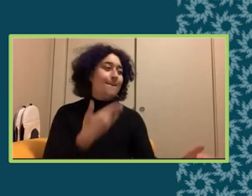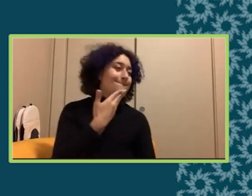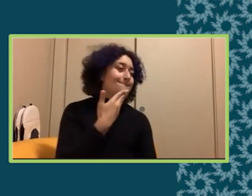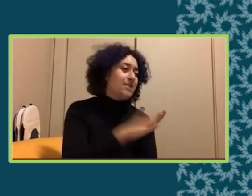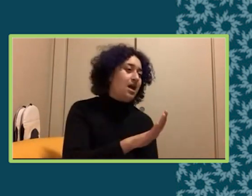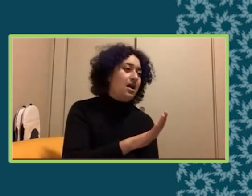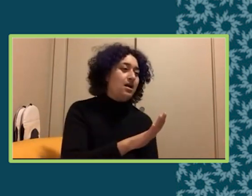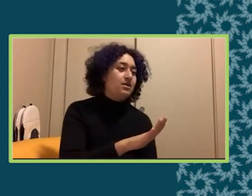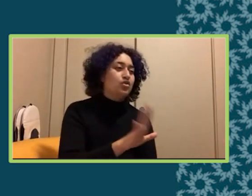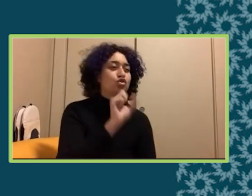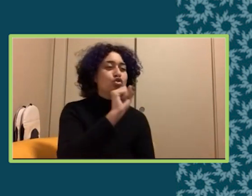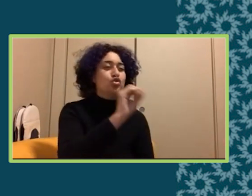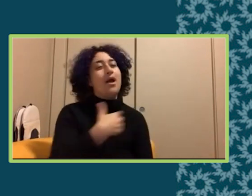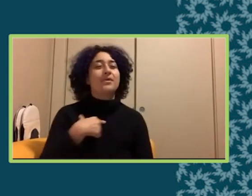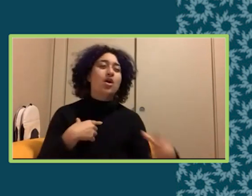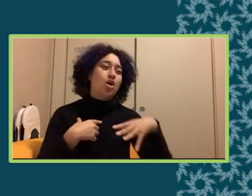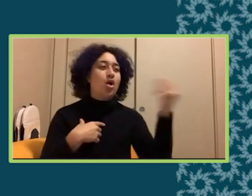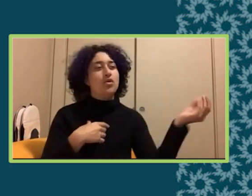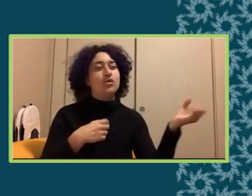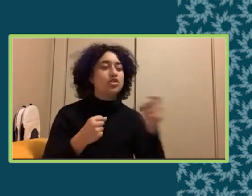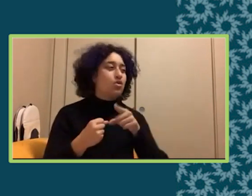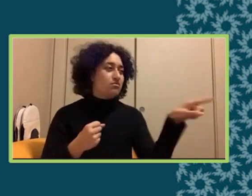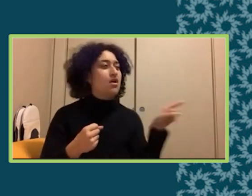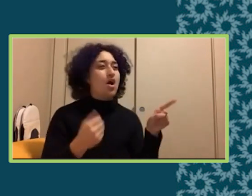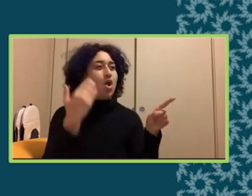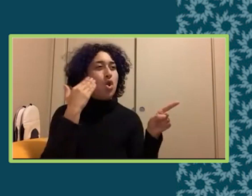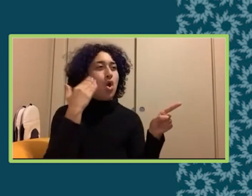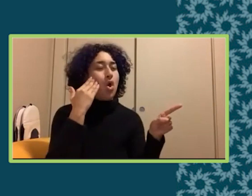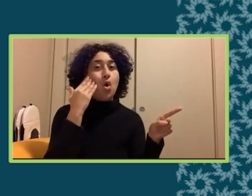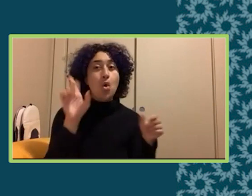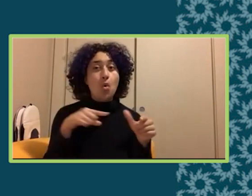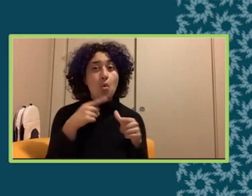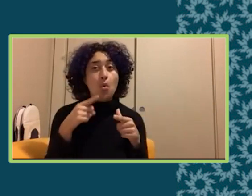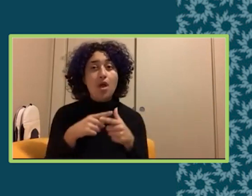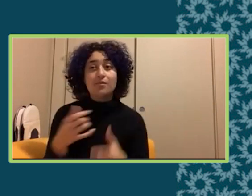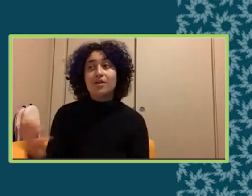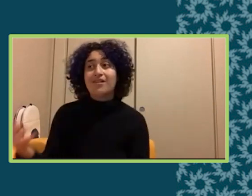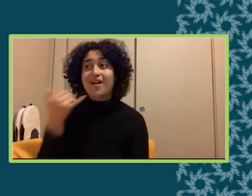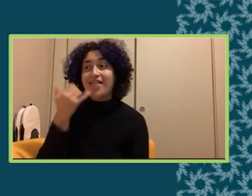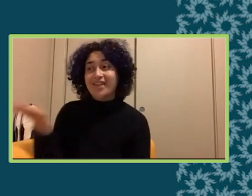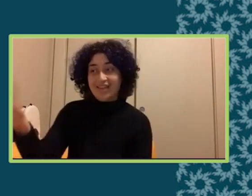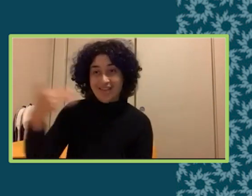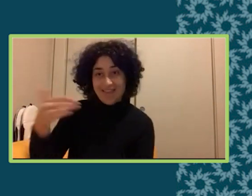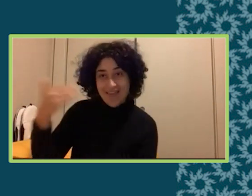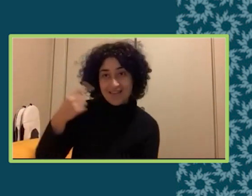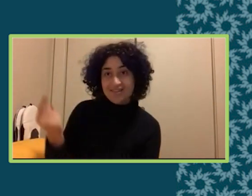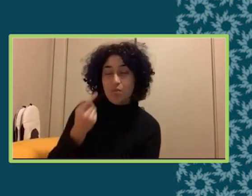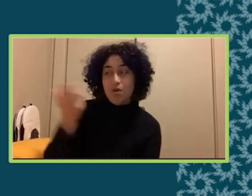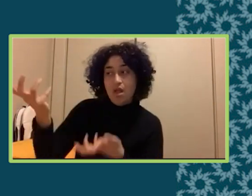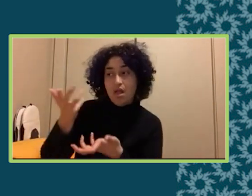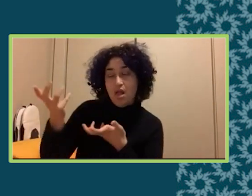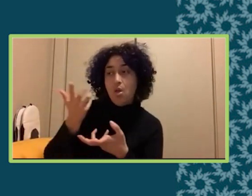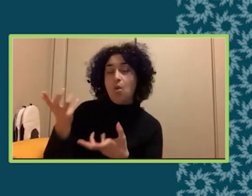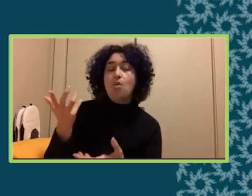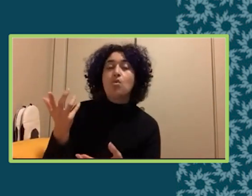so I'm going to call you out so that everybody is aware of that. When we're calling in somebody, we,